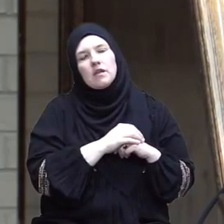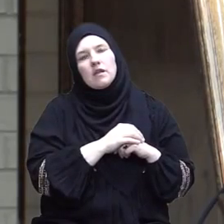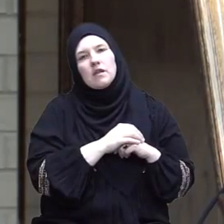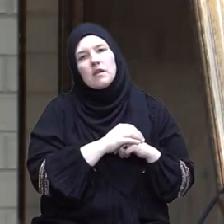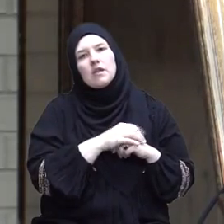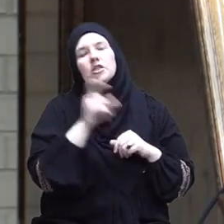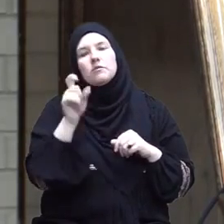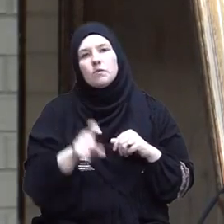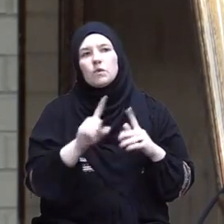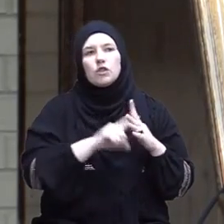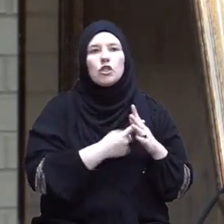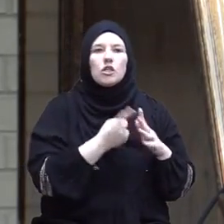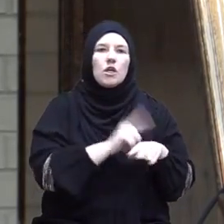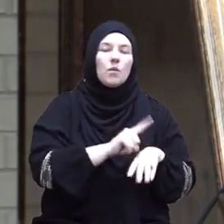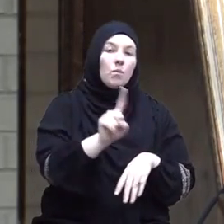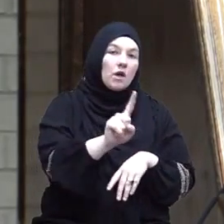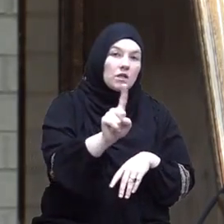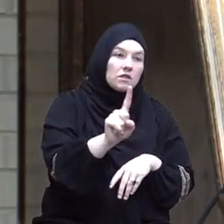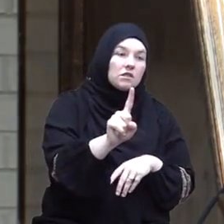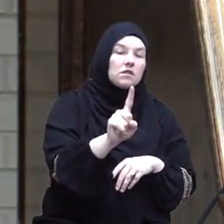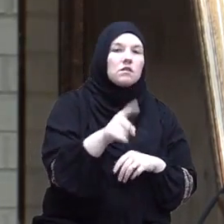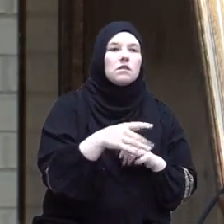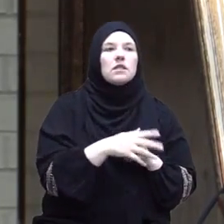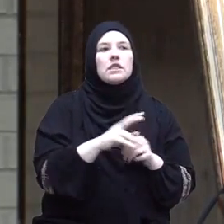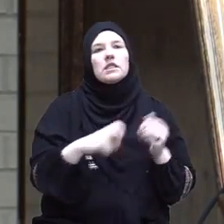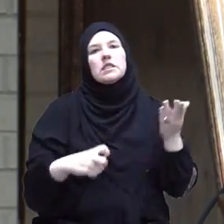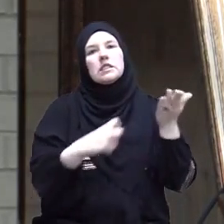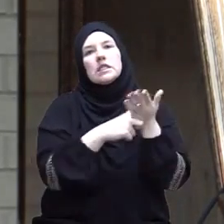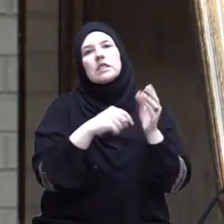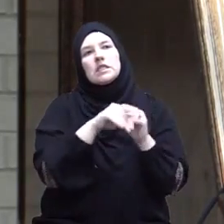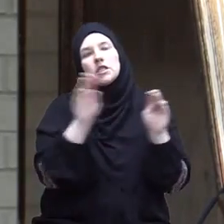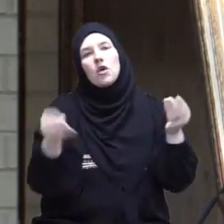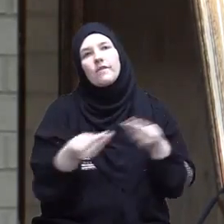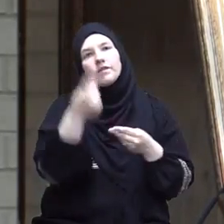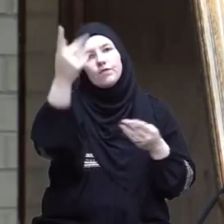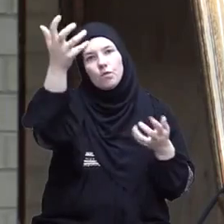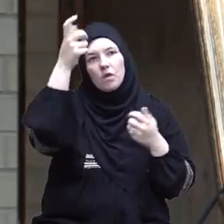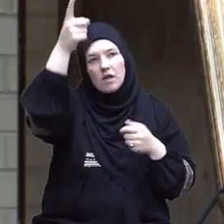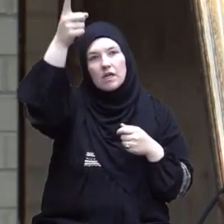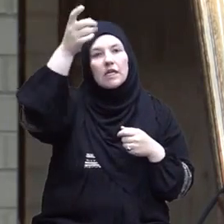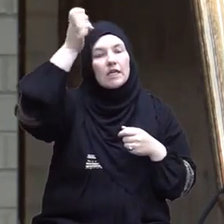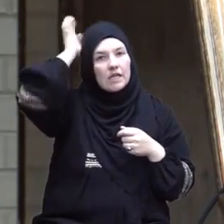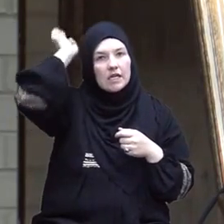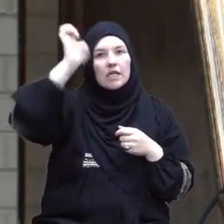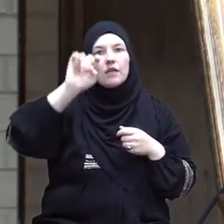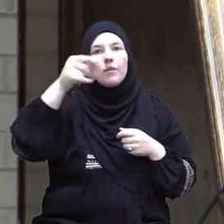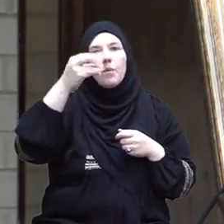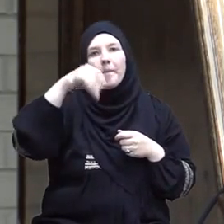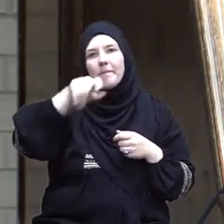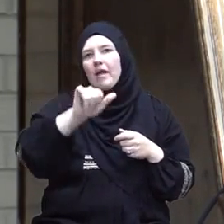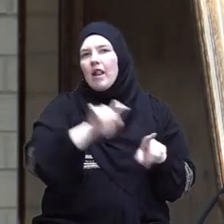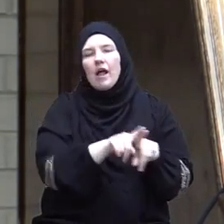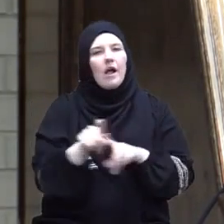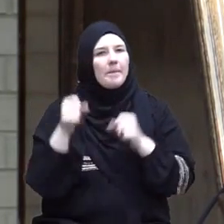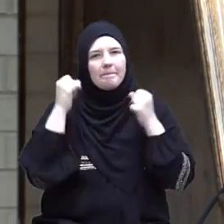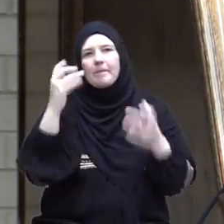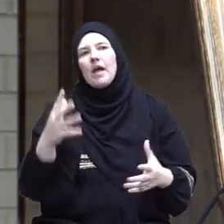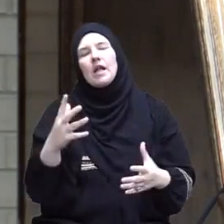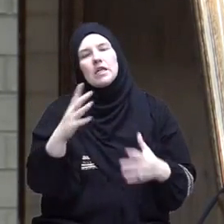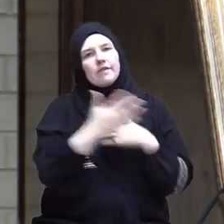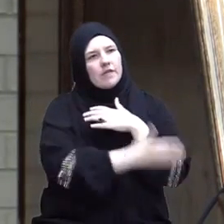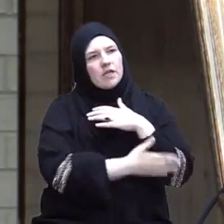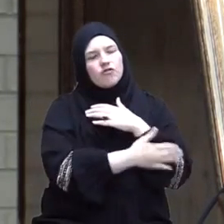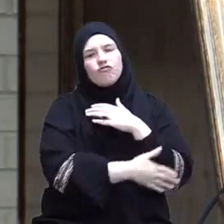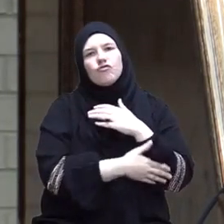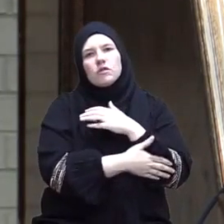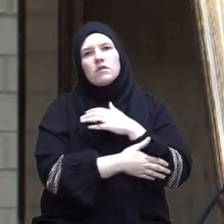start at 1. And the tickets are in the office. Ethiopia, like many of the countries